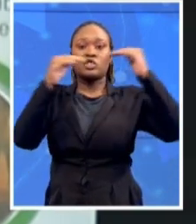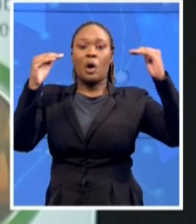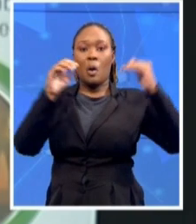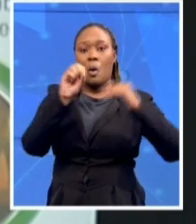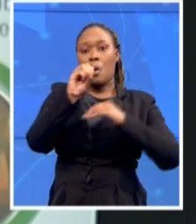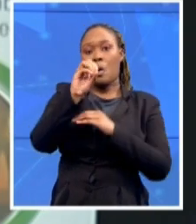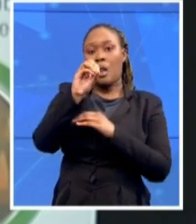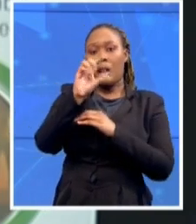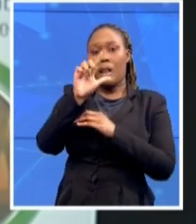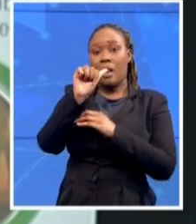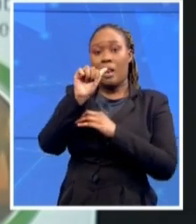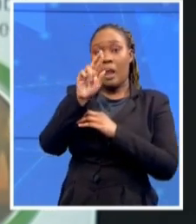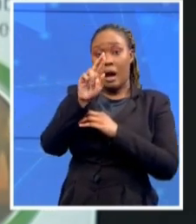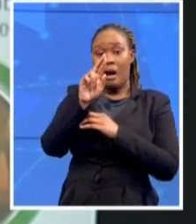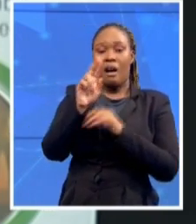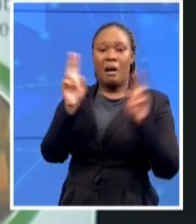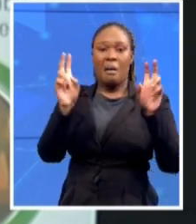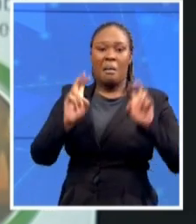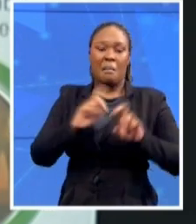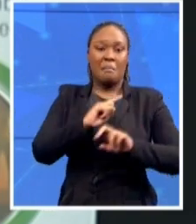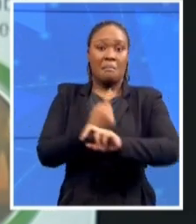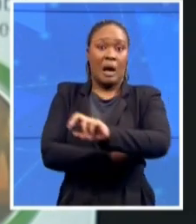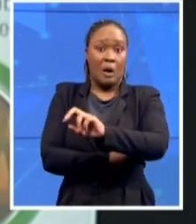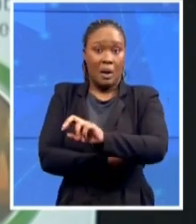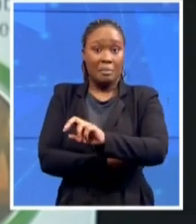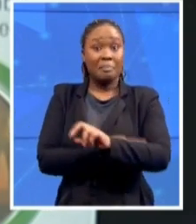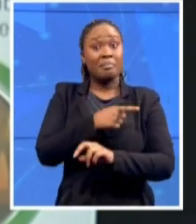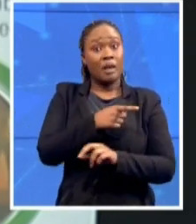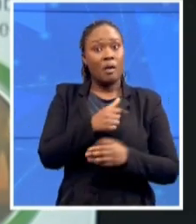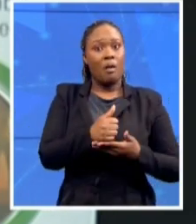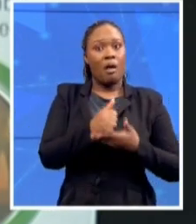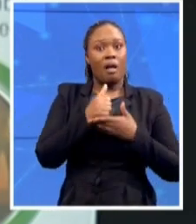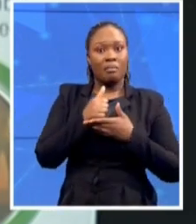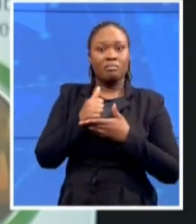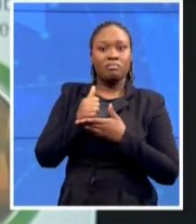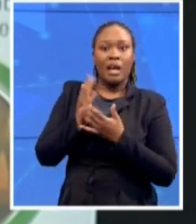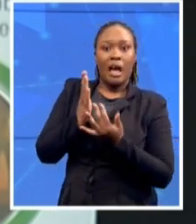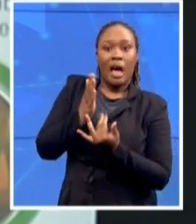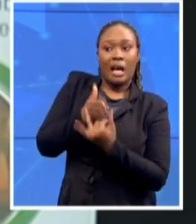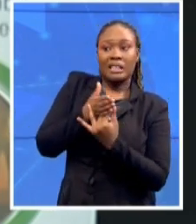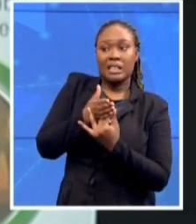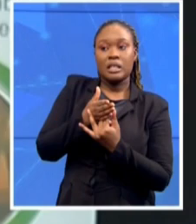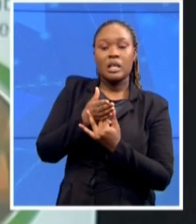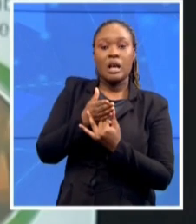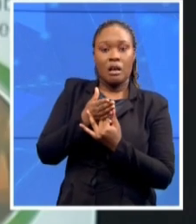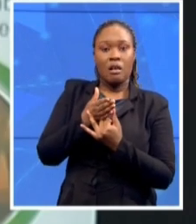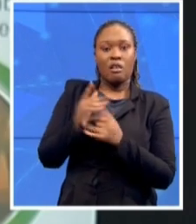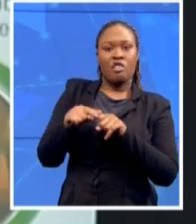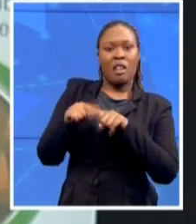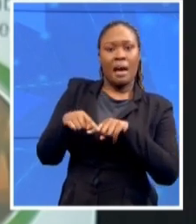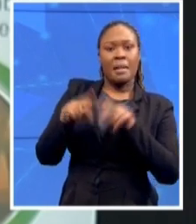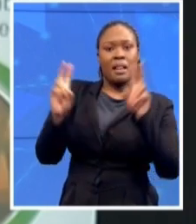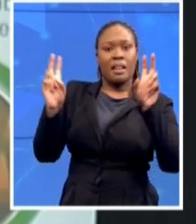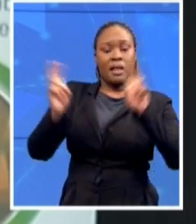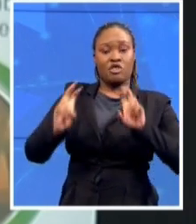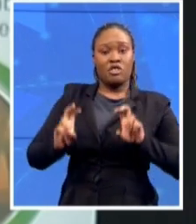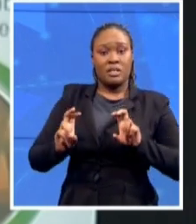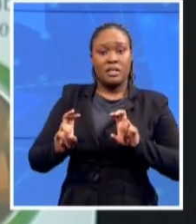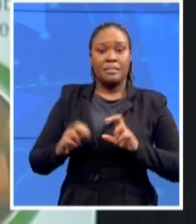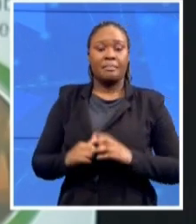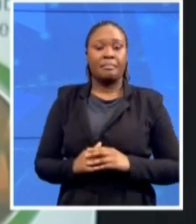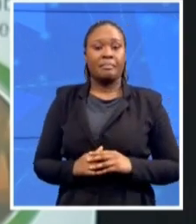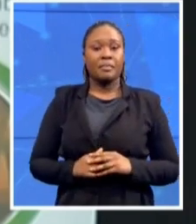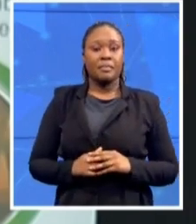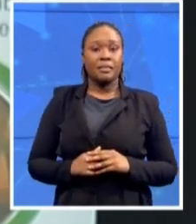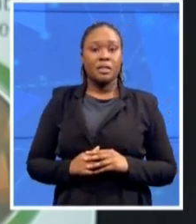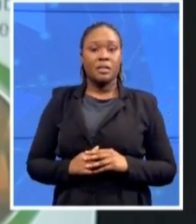us access to affordable and reliable electricity supply. We are particularly eager for proposals from